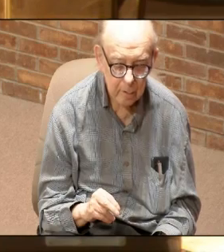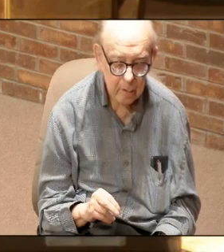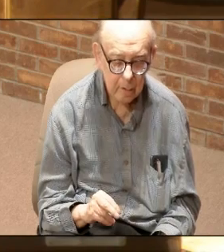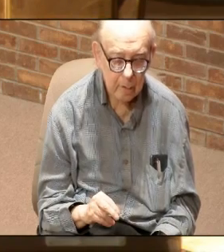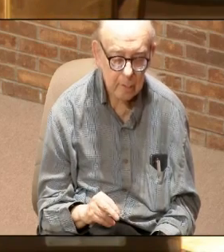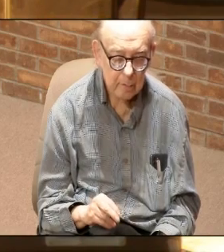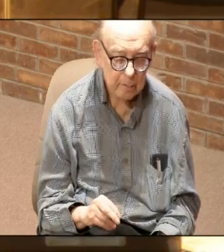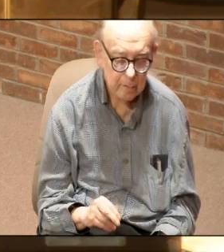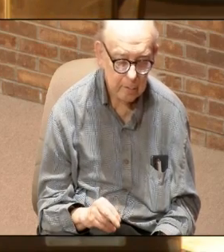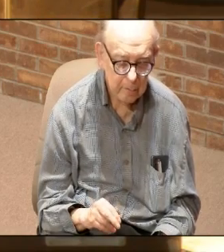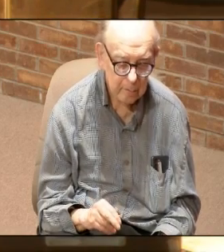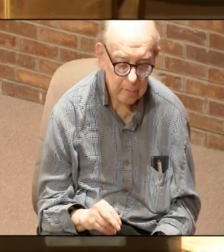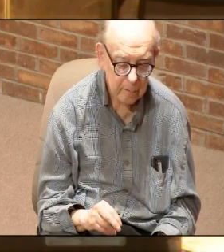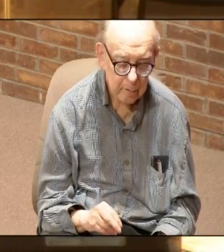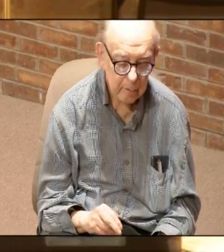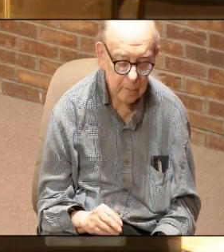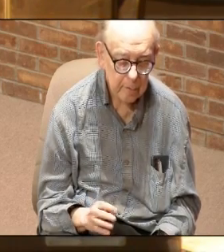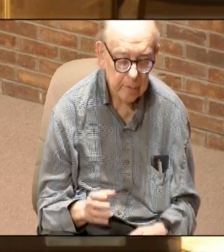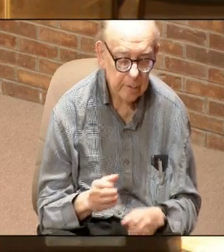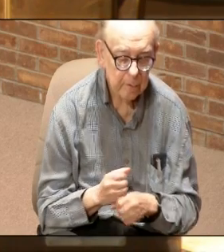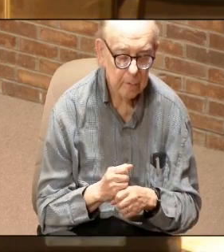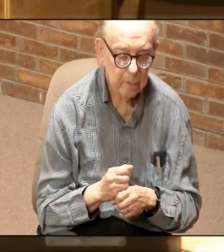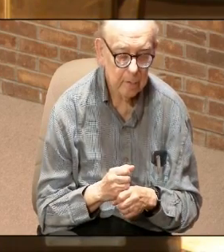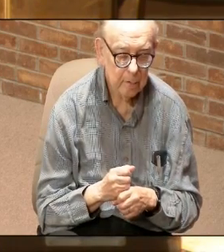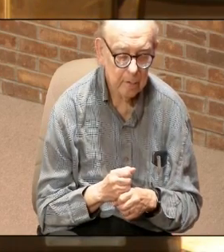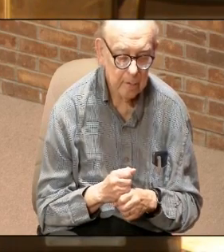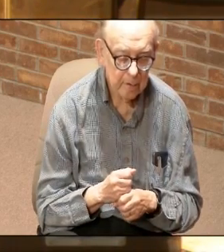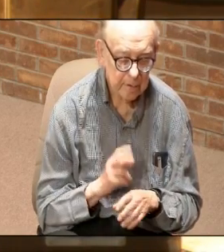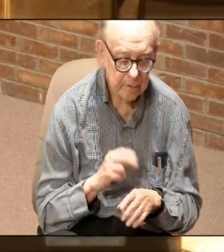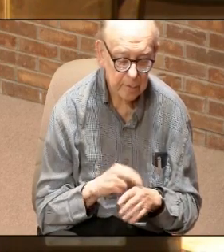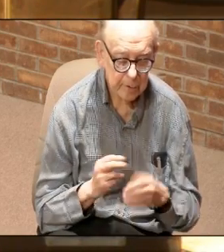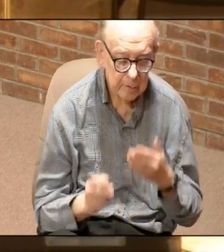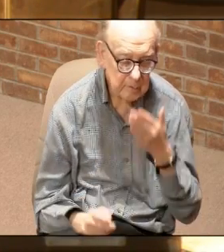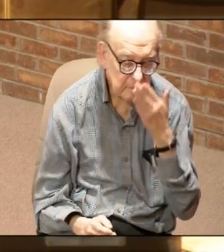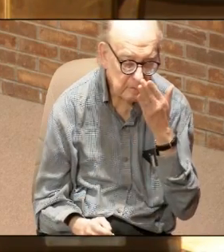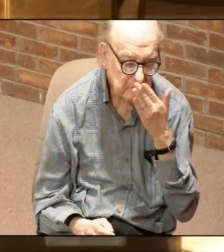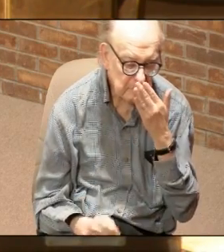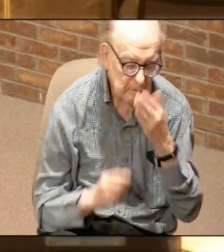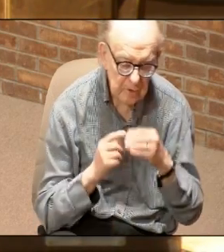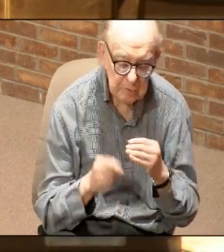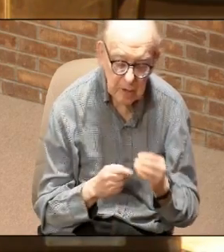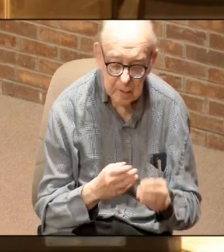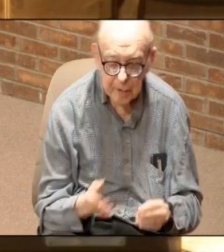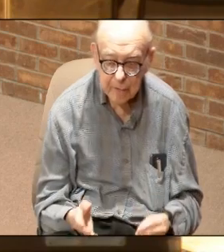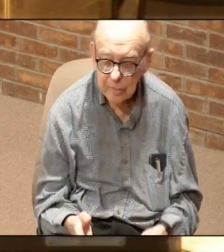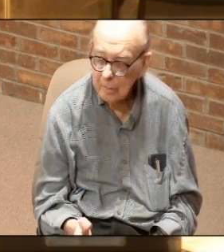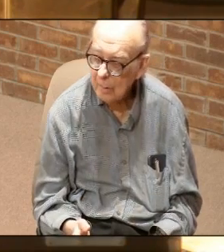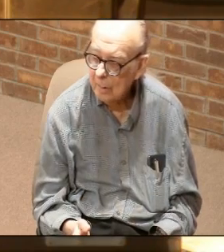You kind of inherit a typical smell about you.